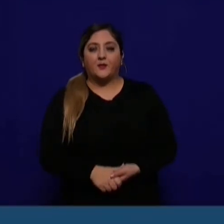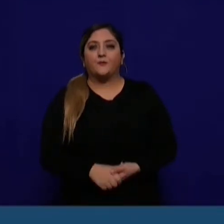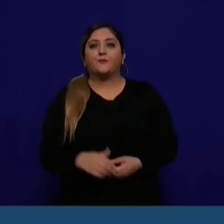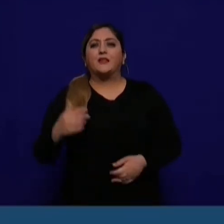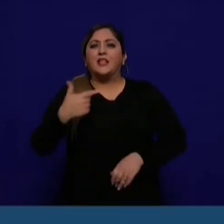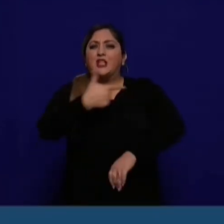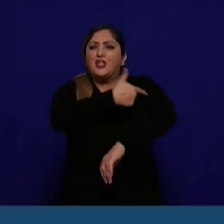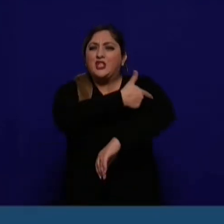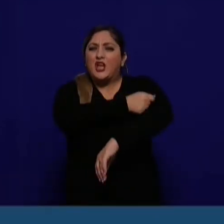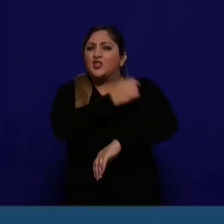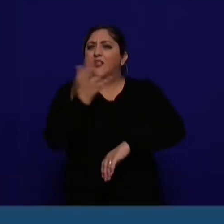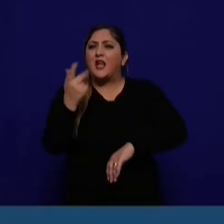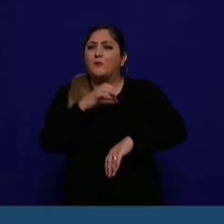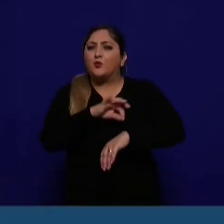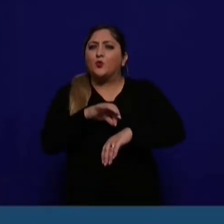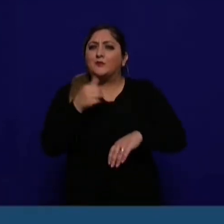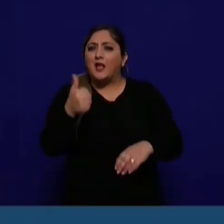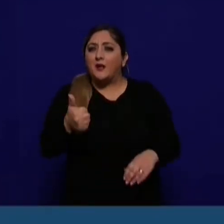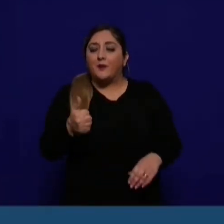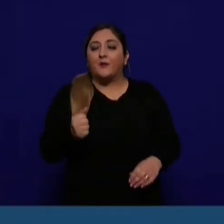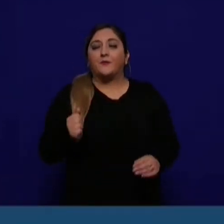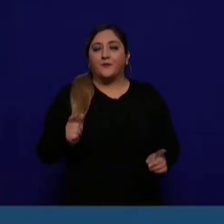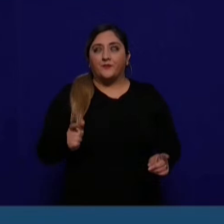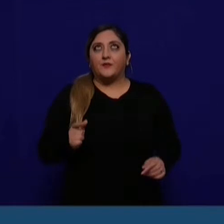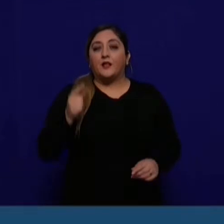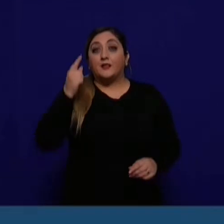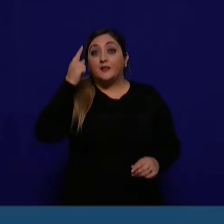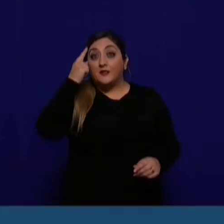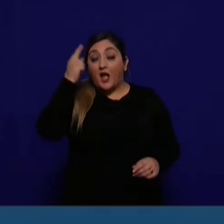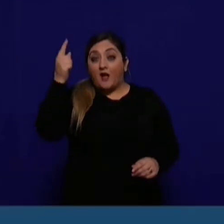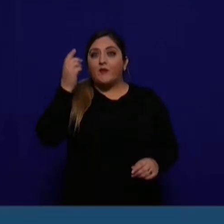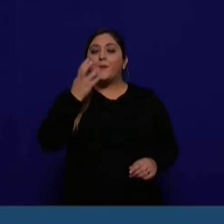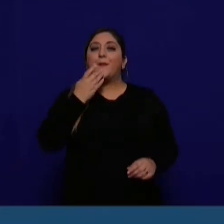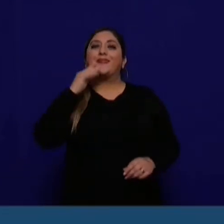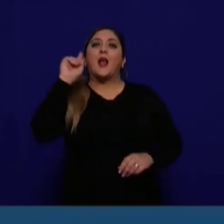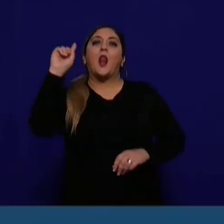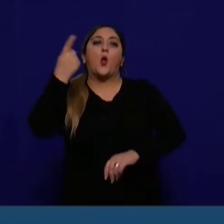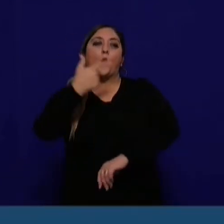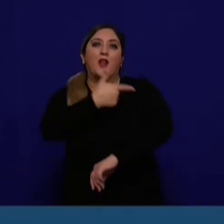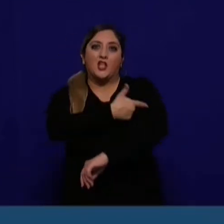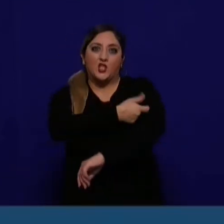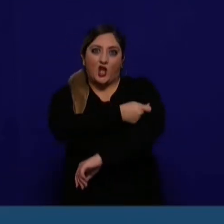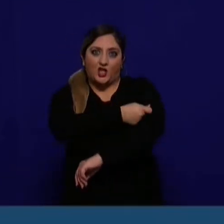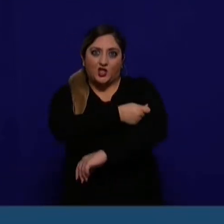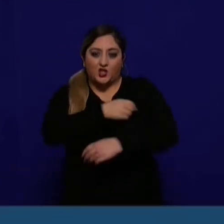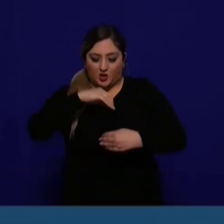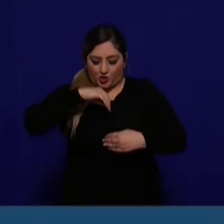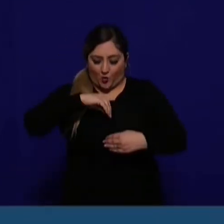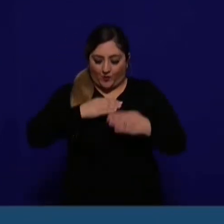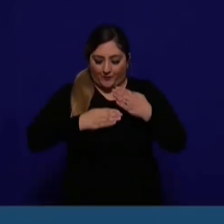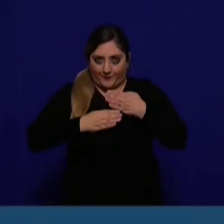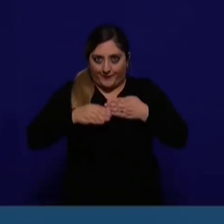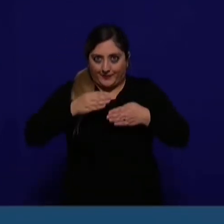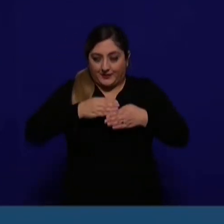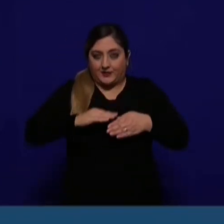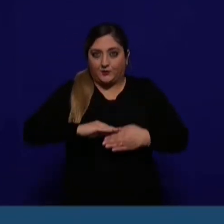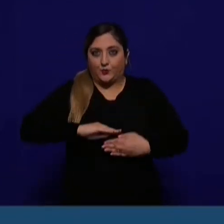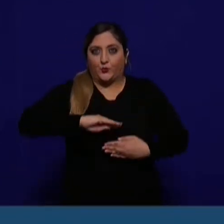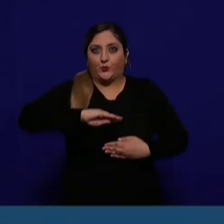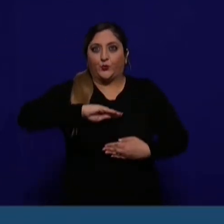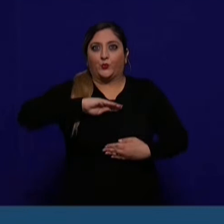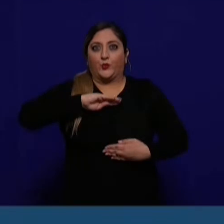din il-vaccine li nafu hija li meta tieħu l-ewwel doża għandek ċertu immunità li tinbena u diġà qegħdin naraw